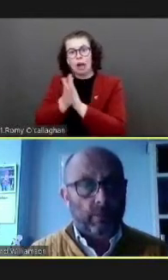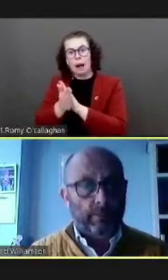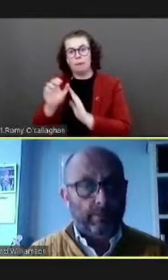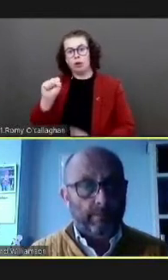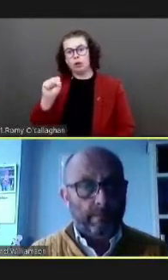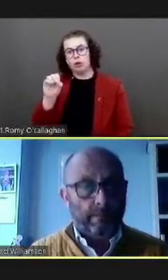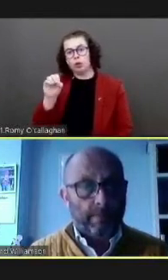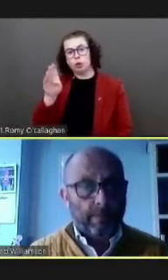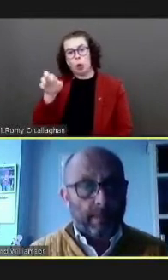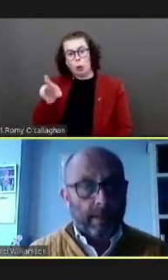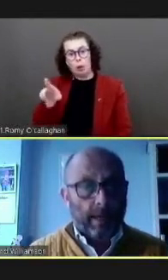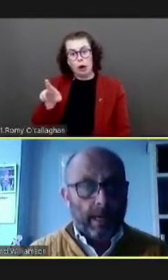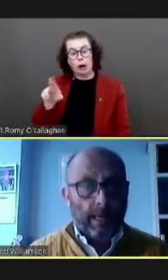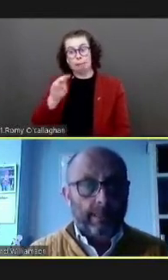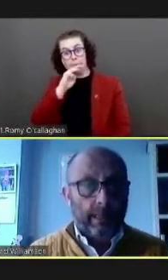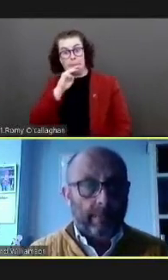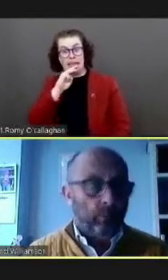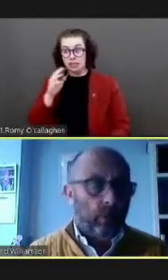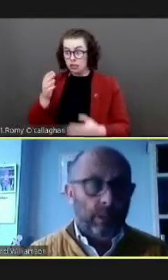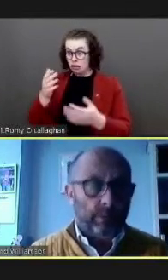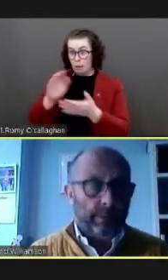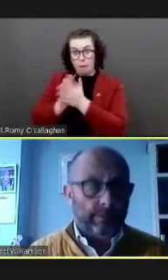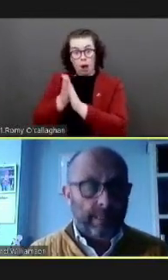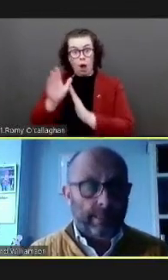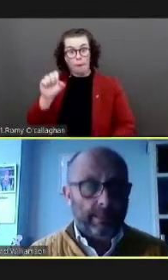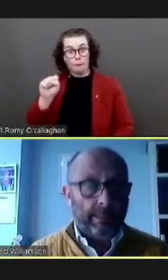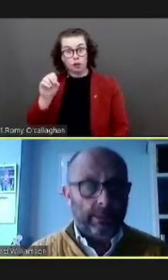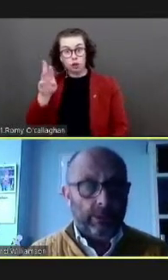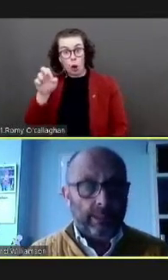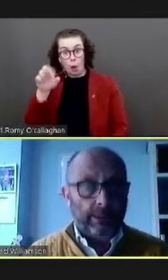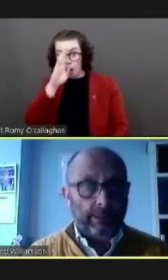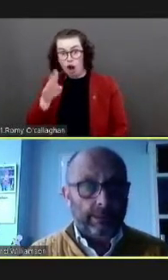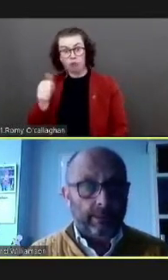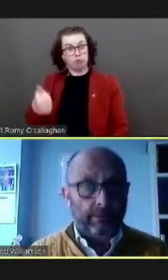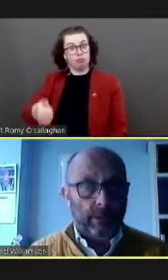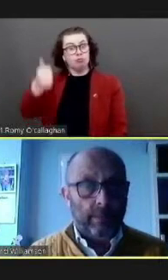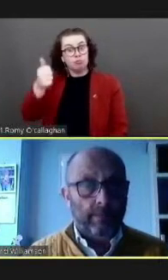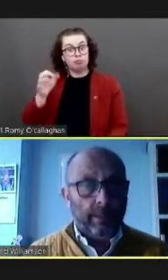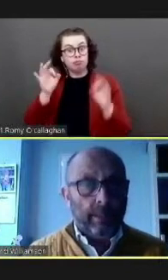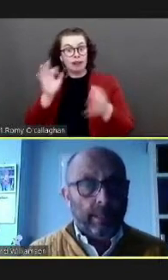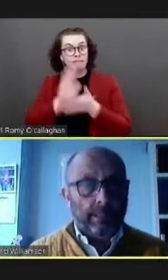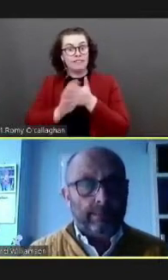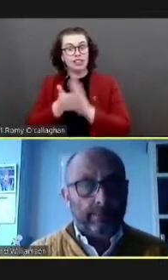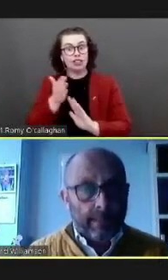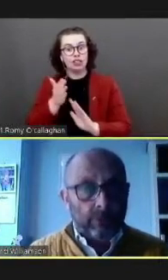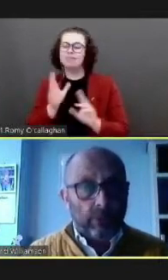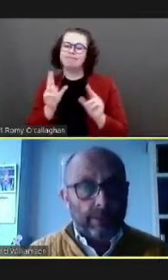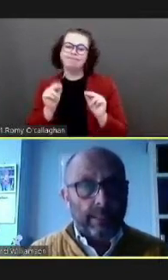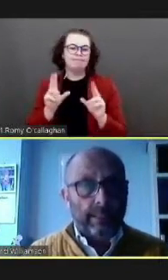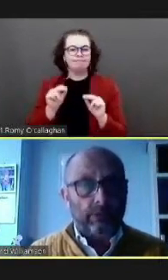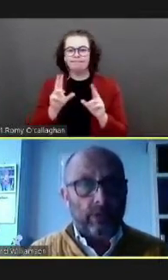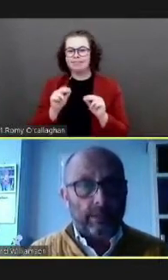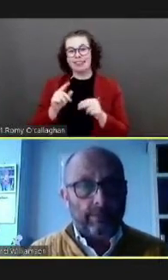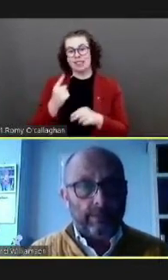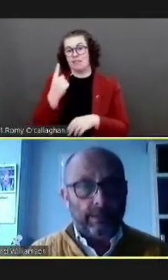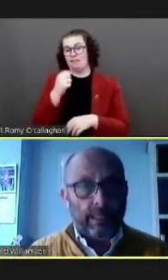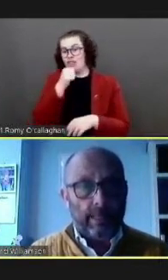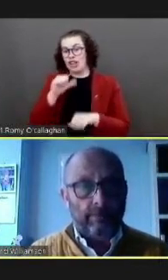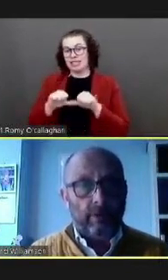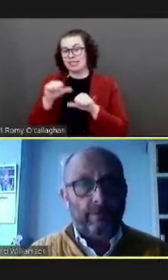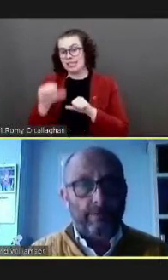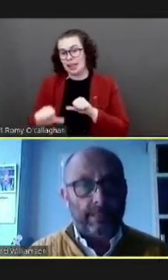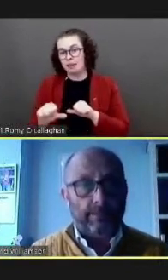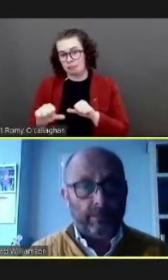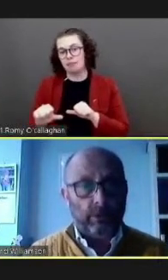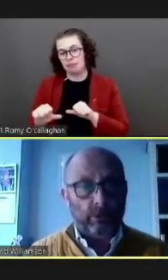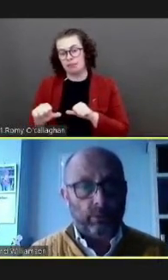the job. And having worked with many of the addiction agencies over time, it's been interesting and instructive to